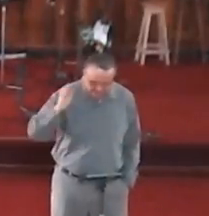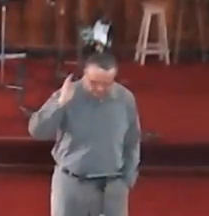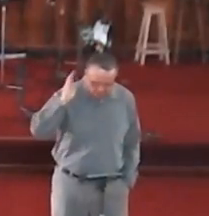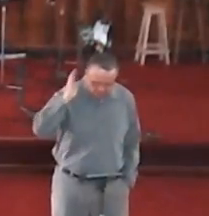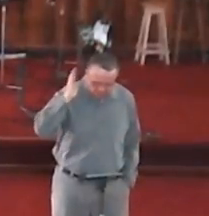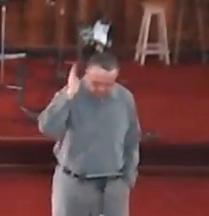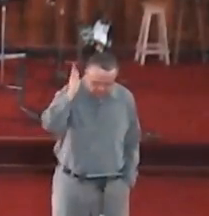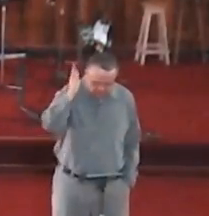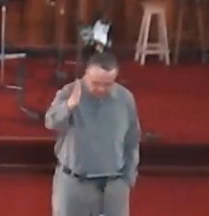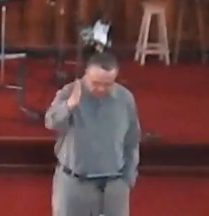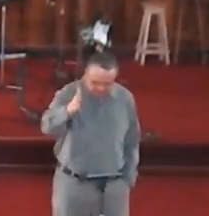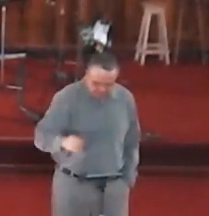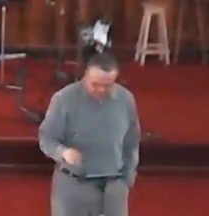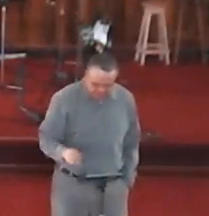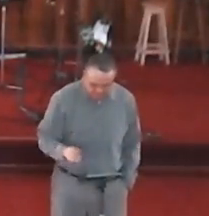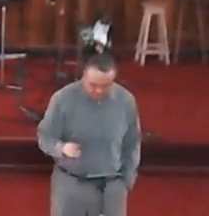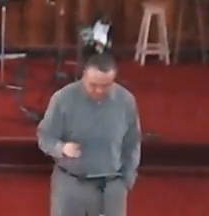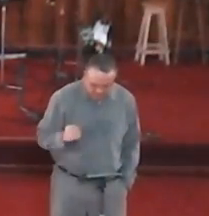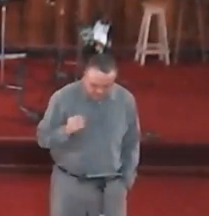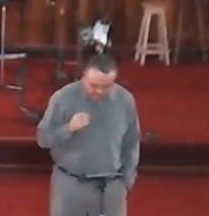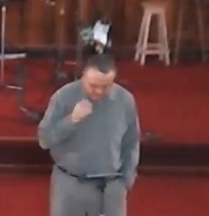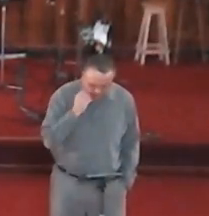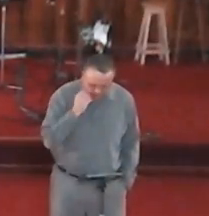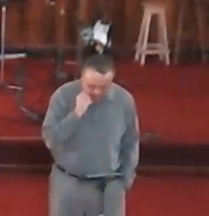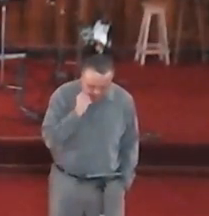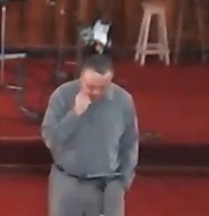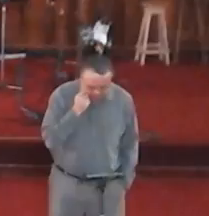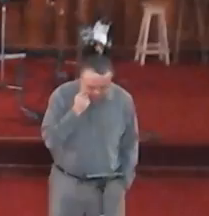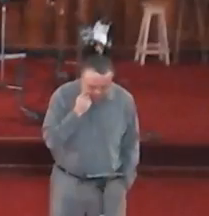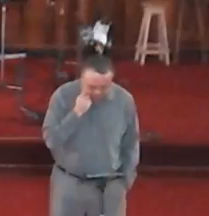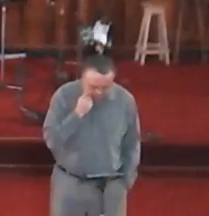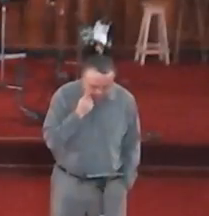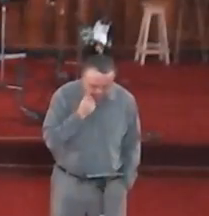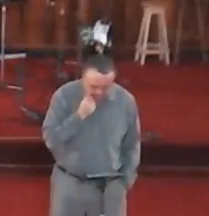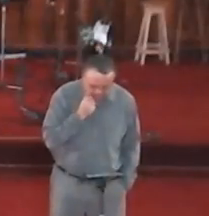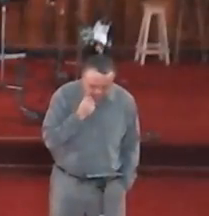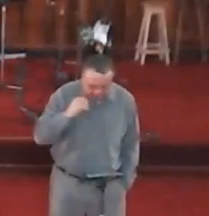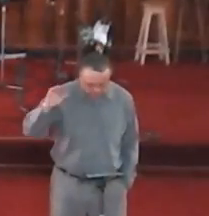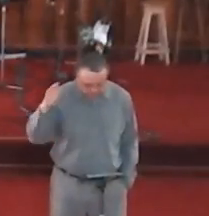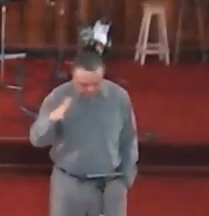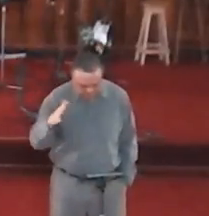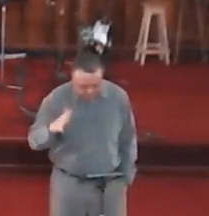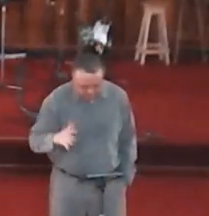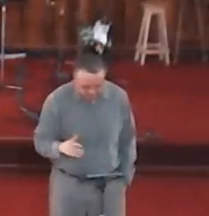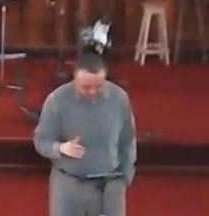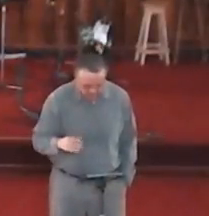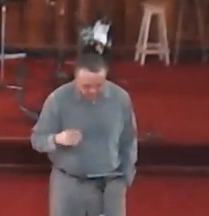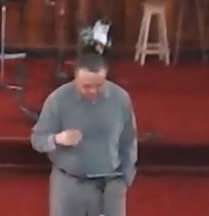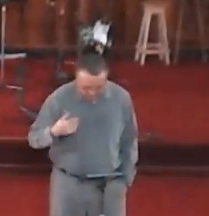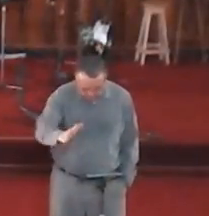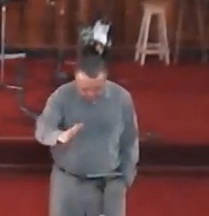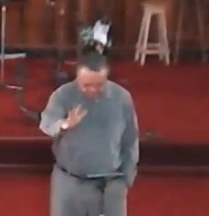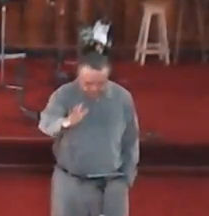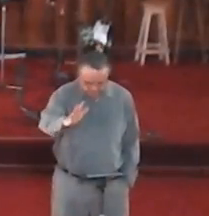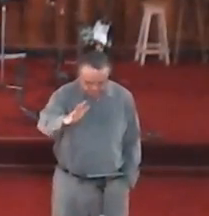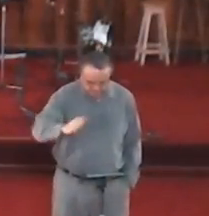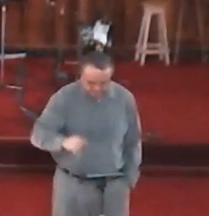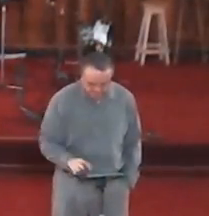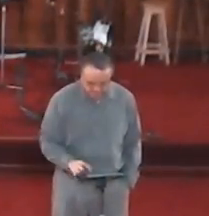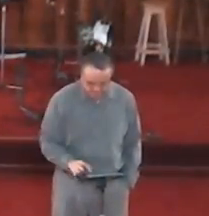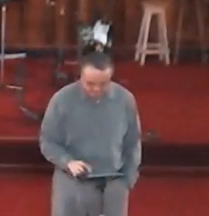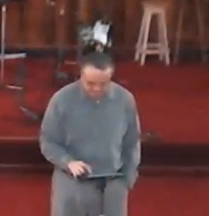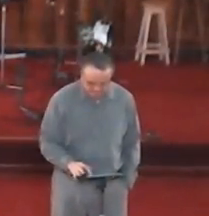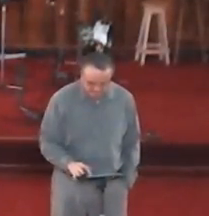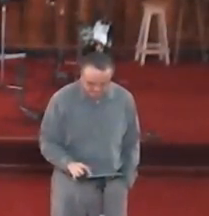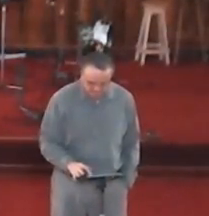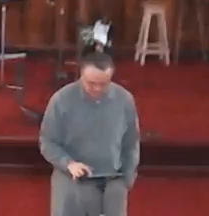para el trabajo que yo los he llamado. Así que después de ayunar, orar e imponerles manos, los despidieron. In